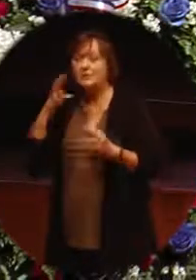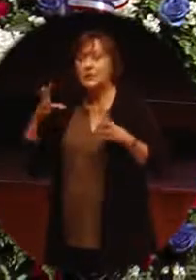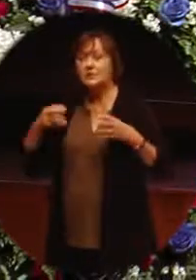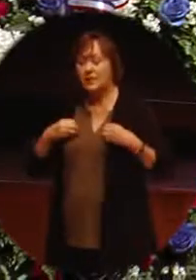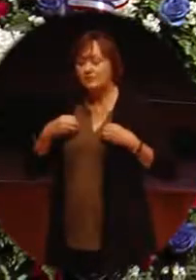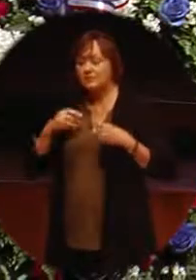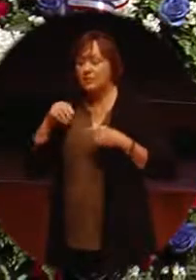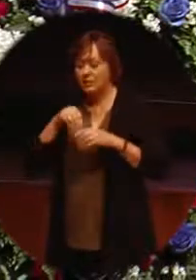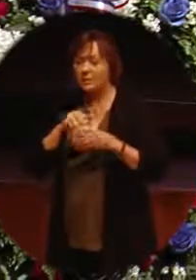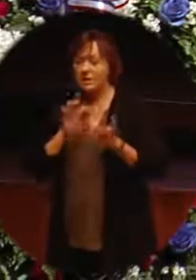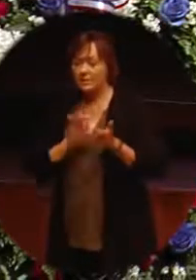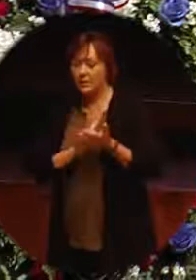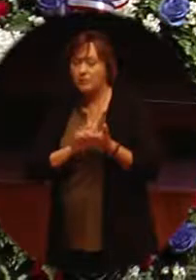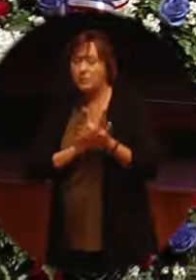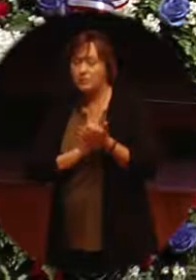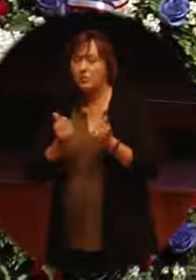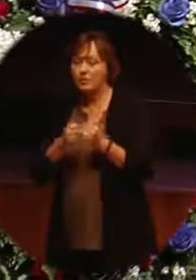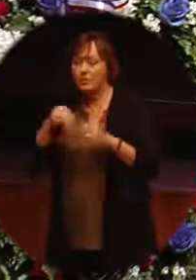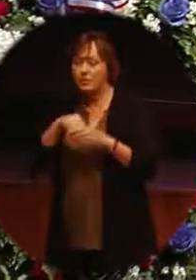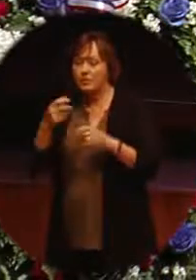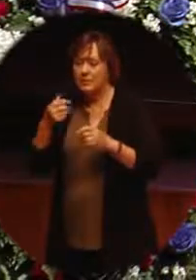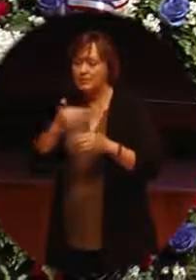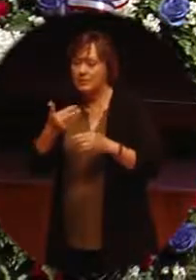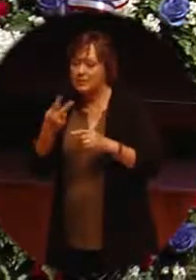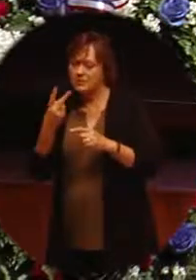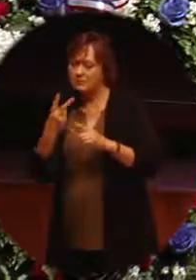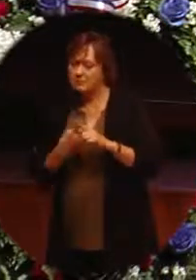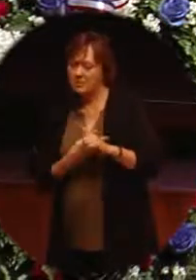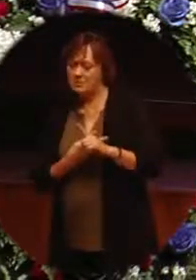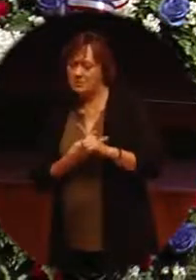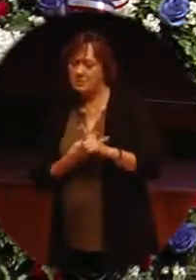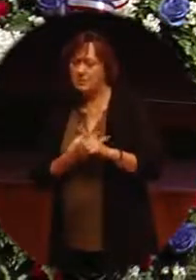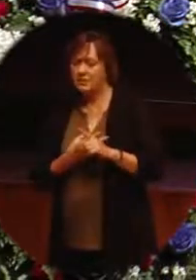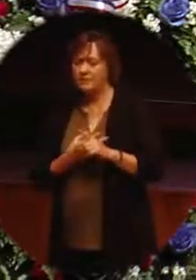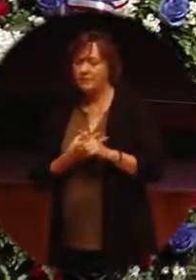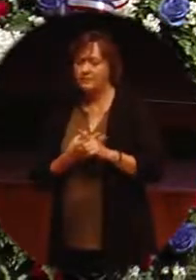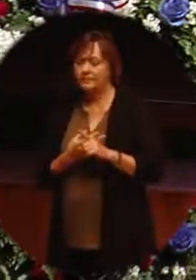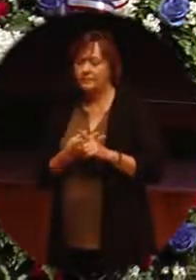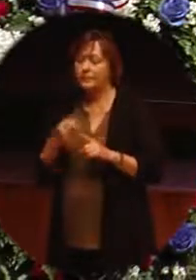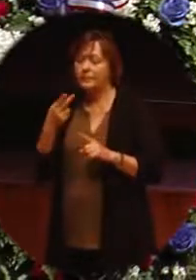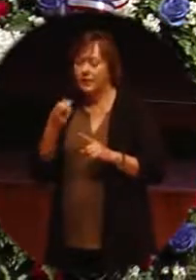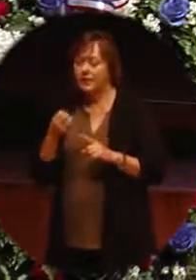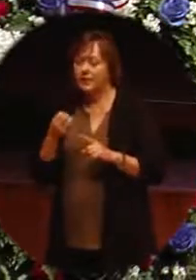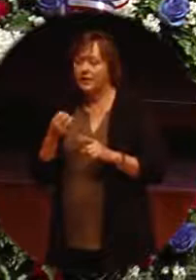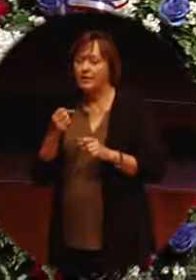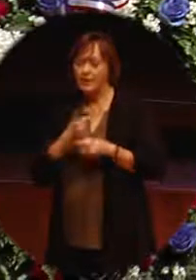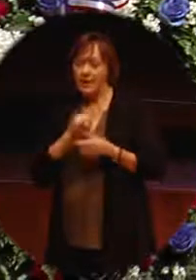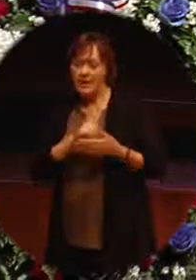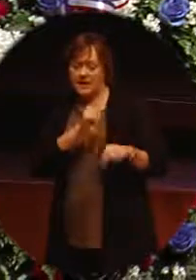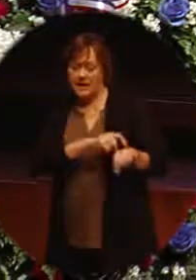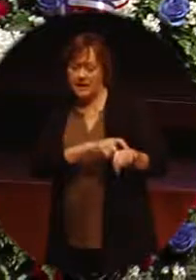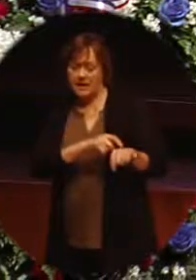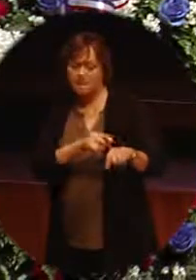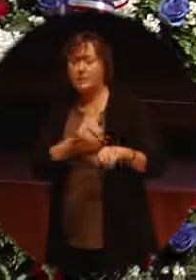be accepted to medical school within the next couple of months. And basically, he